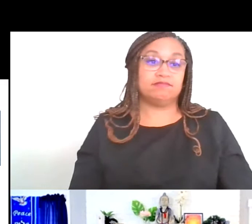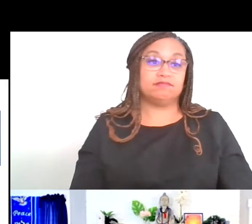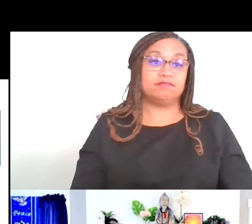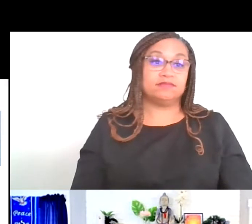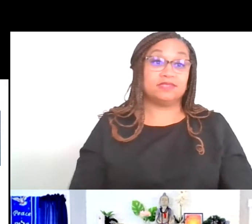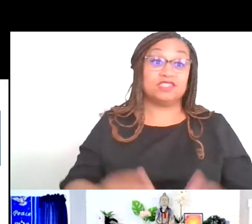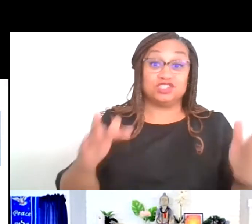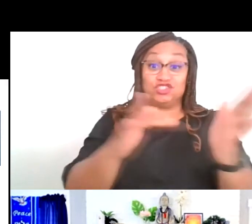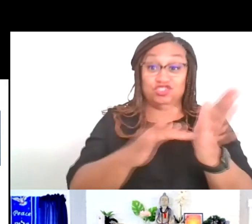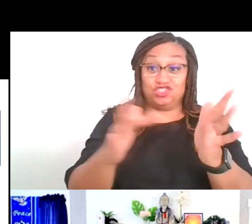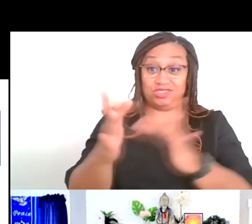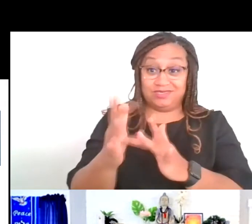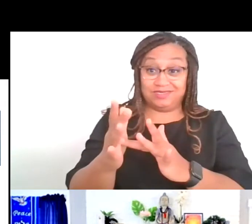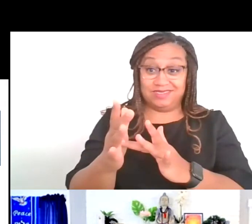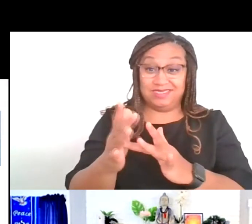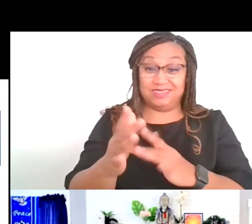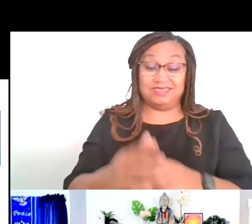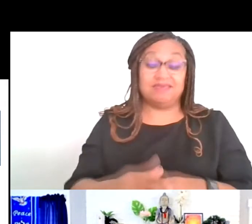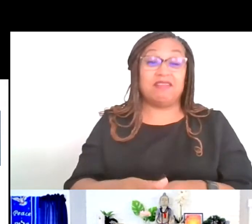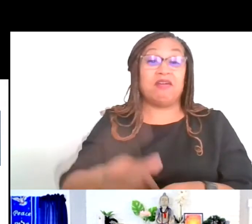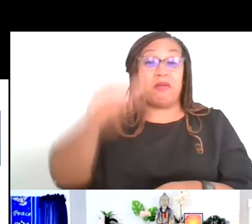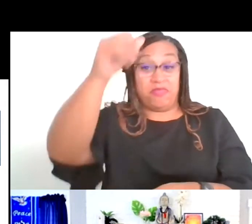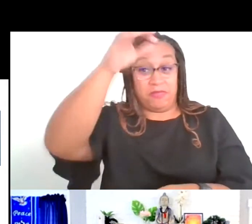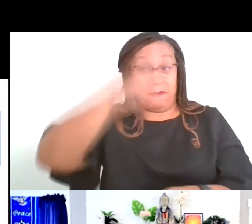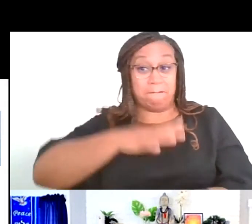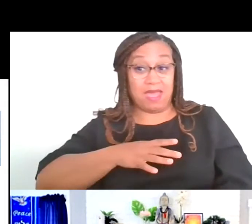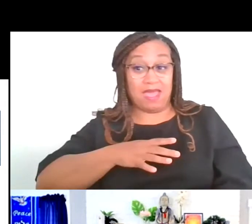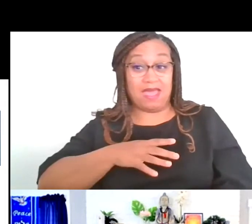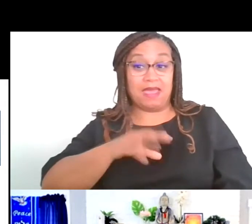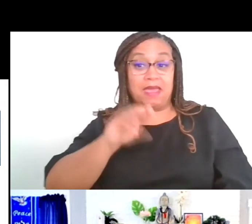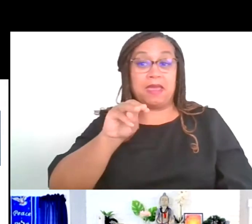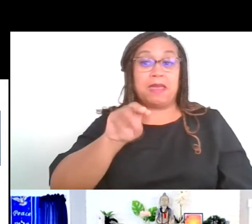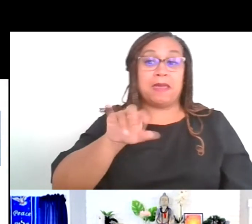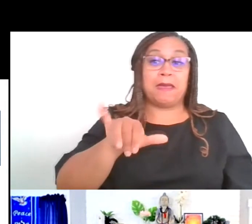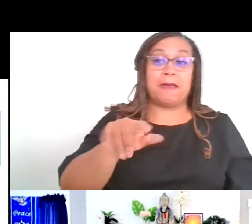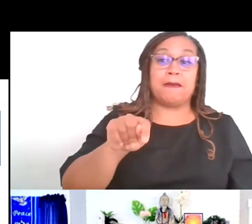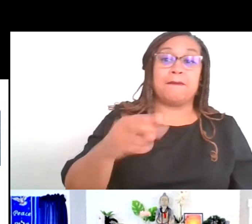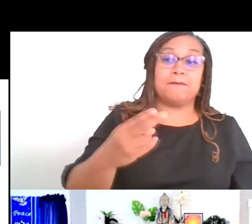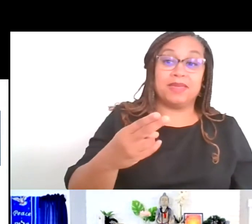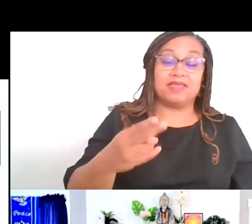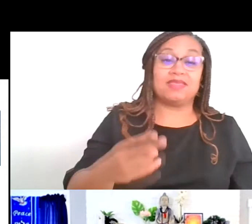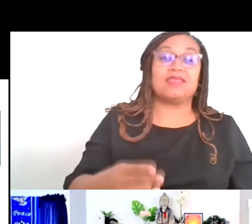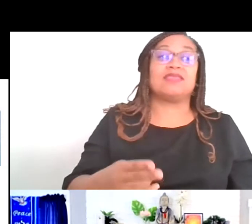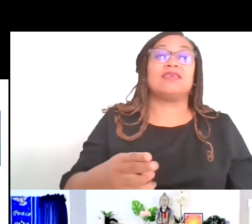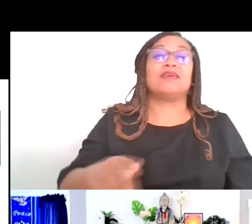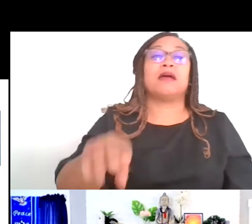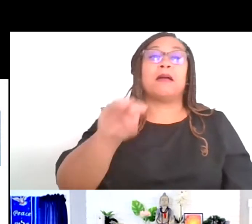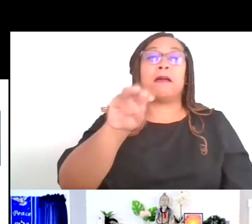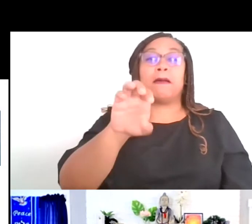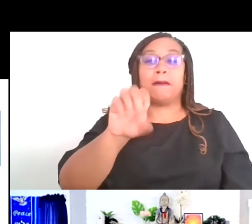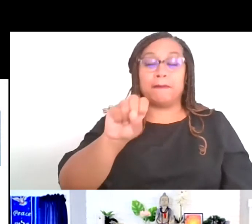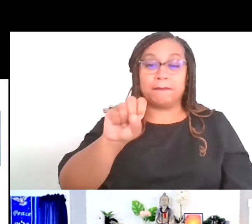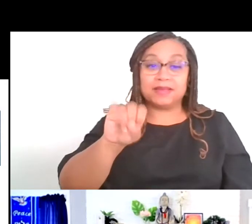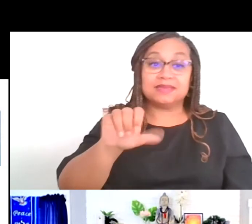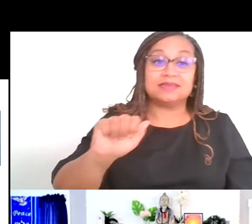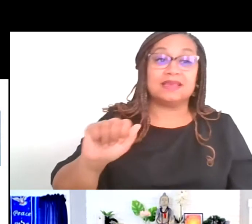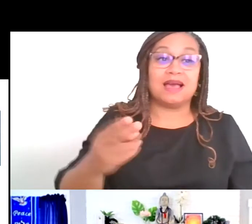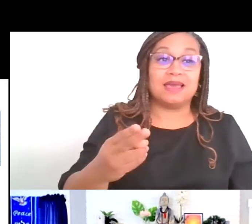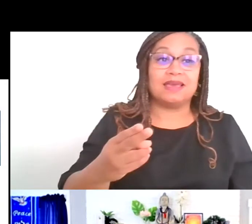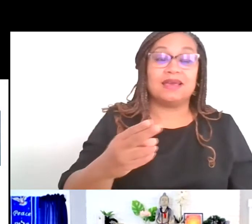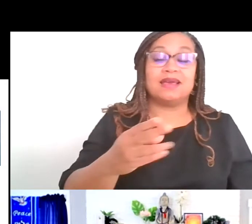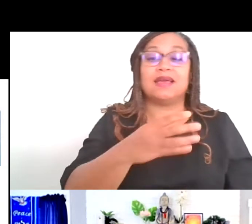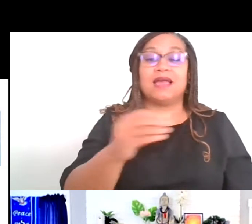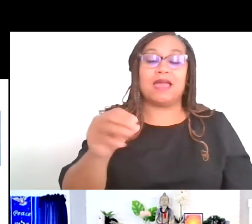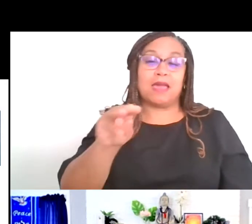Jesus, the man, myth, Messiah, and metaphysical master and